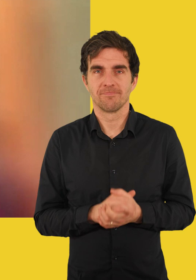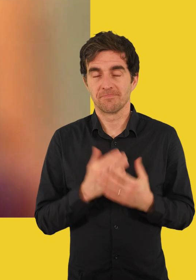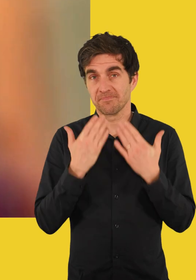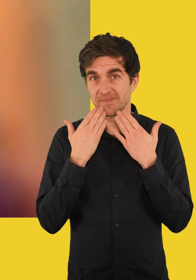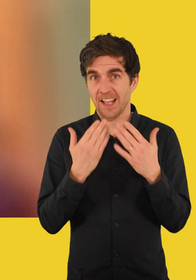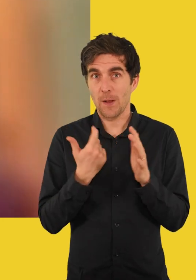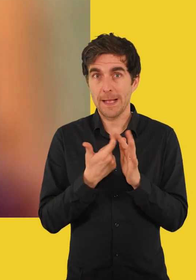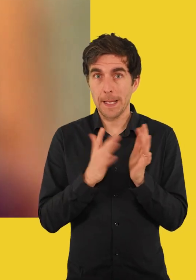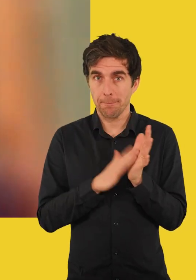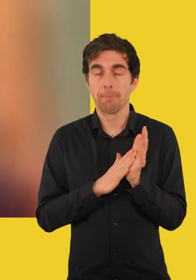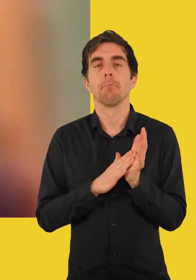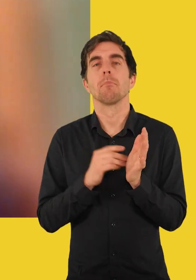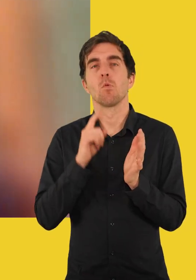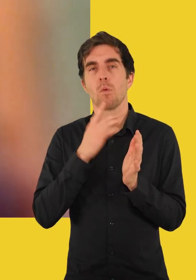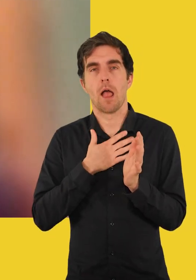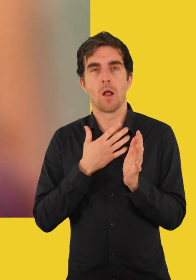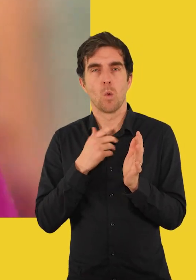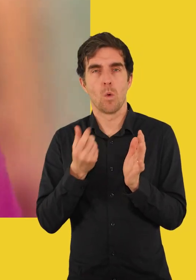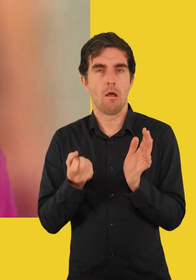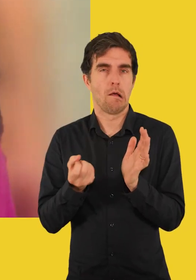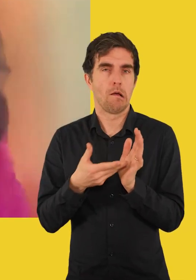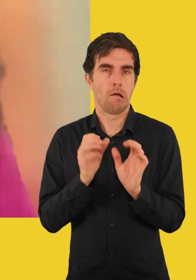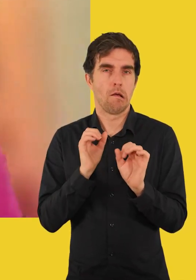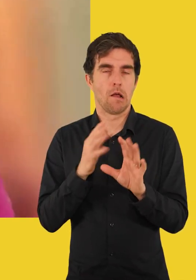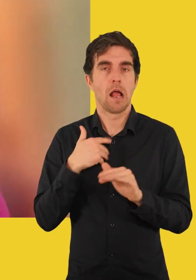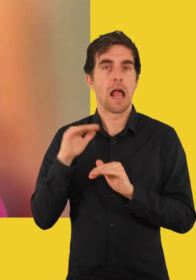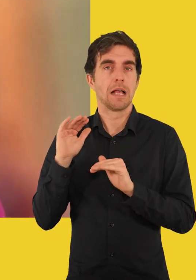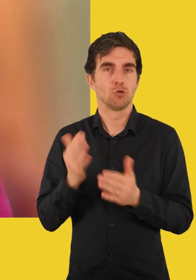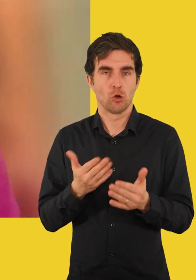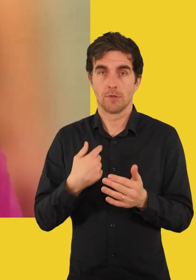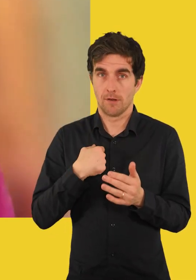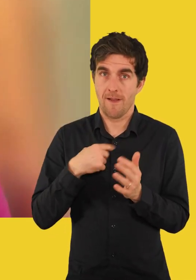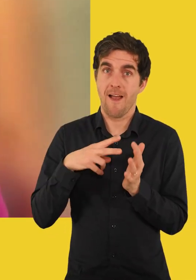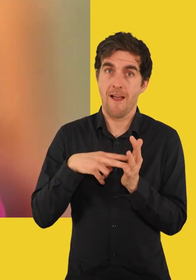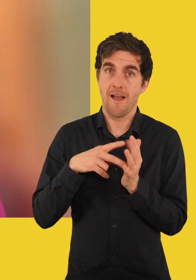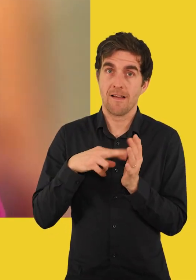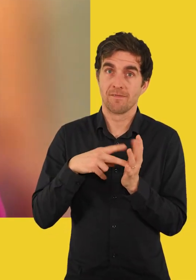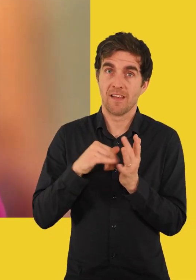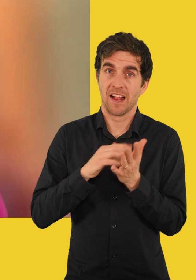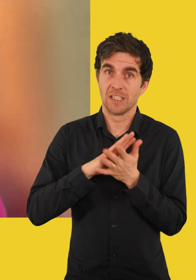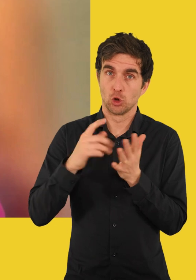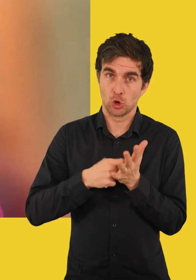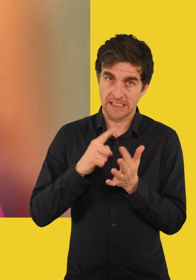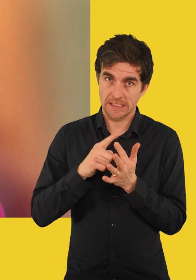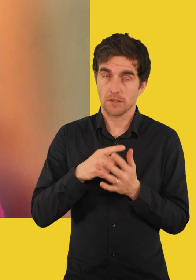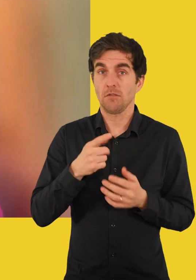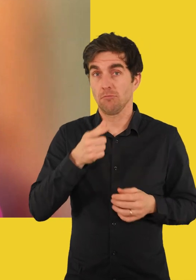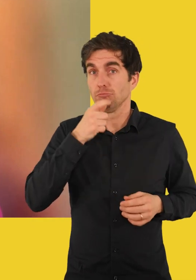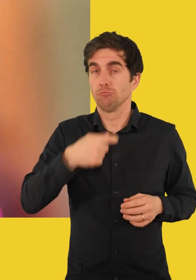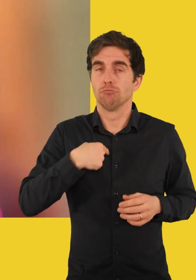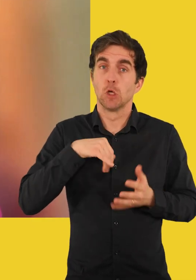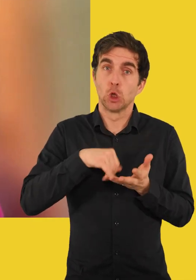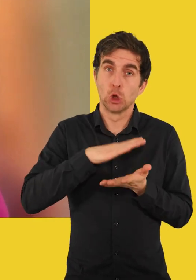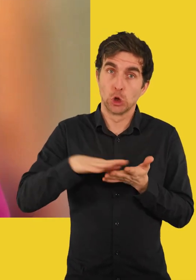Thanks, Kim. And I will add a little bit to my introduction here. So my name is Vinashree. My pronouns are she,